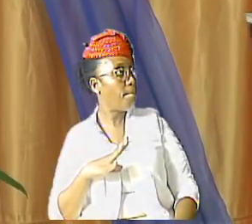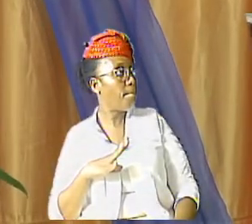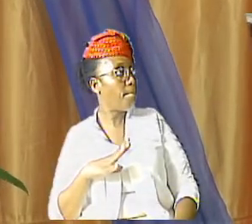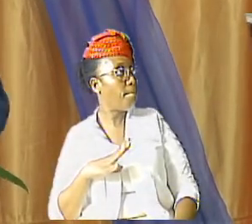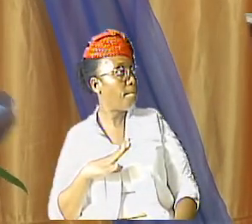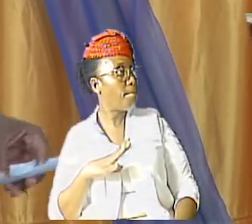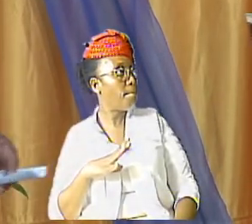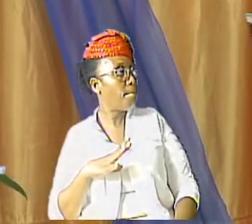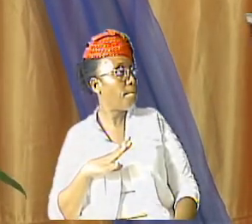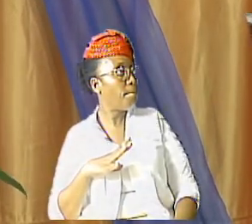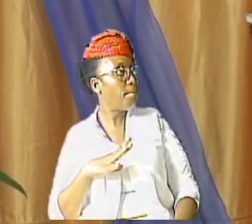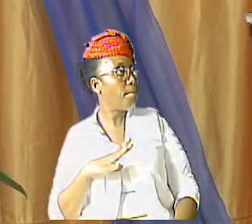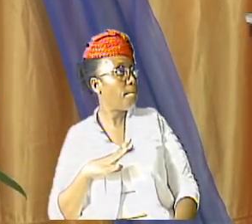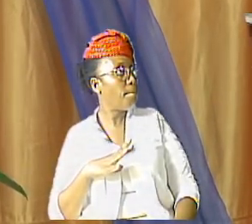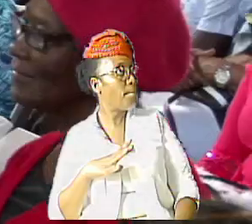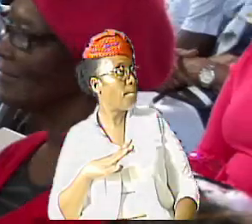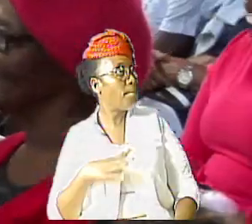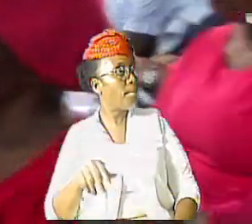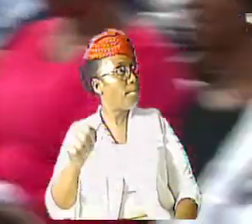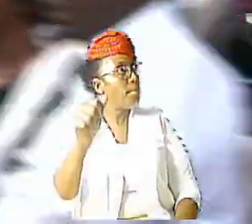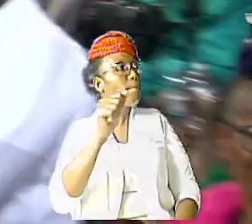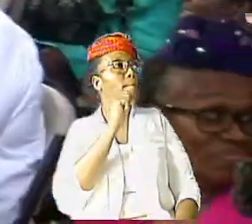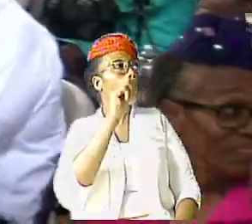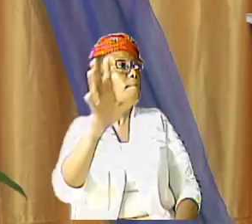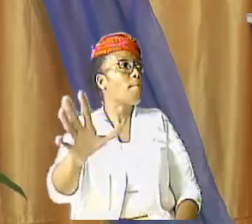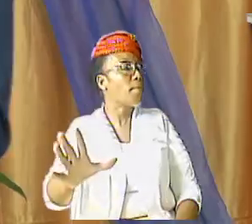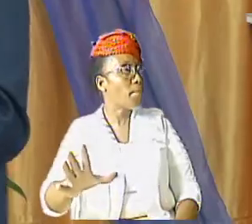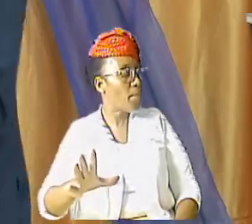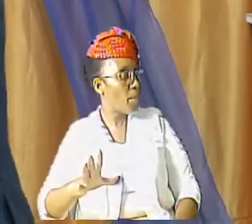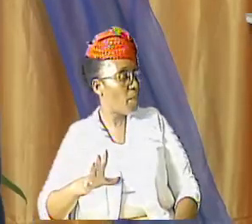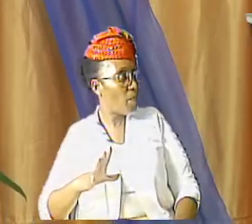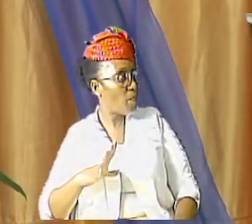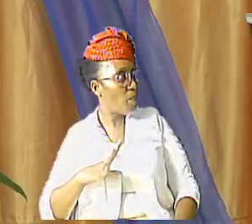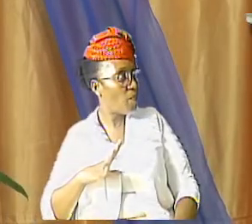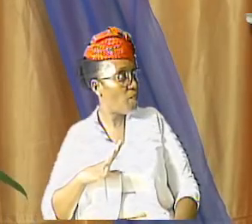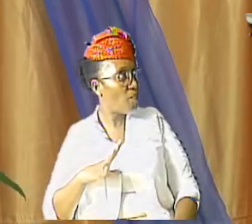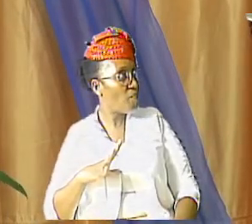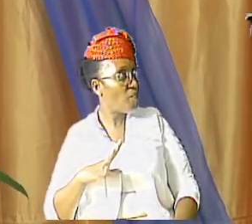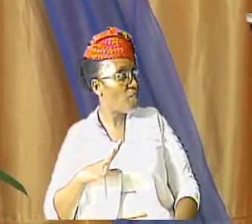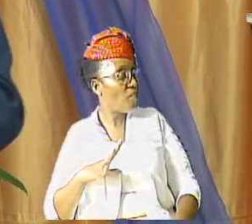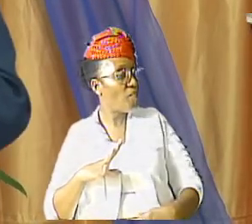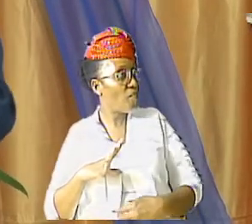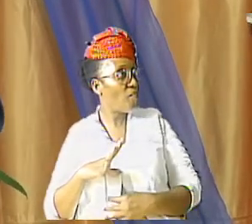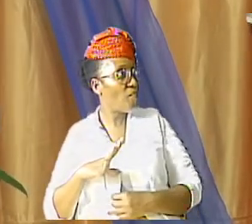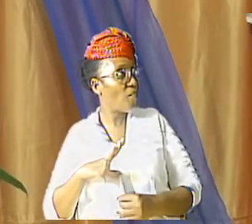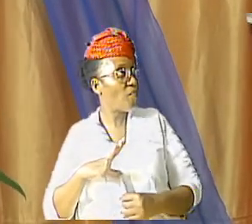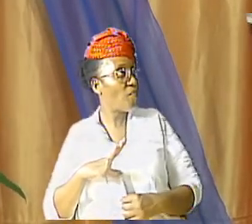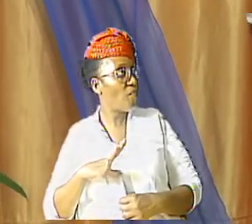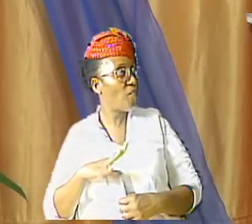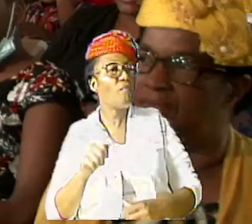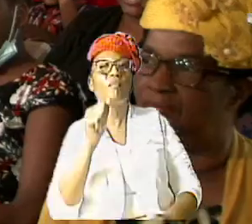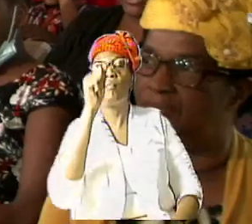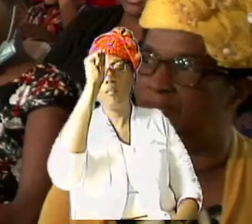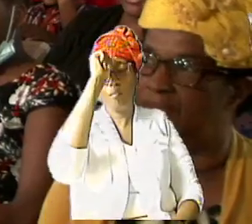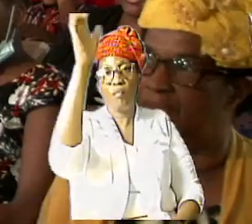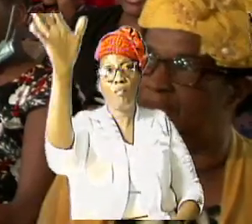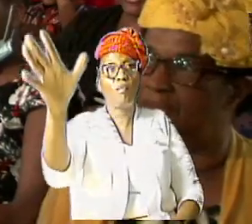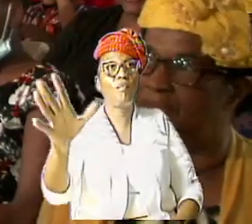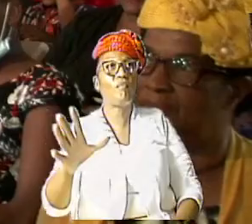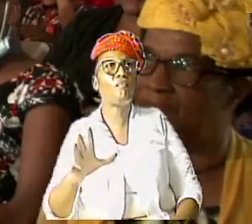Genesis. Where's Genesis? Amen, amen. The beginning. Stand and say right there, my sister. Omar.